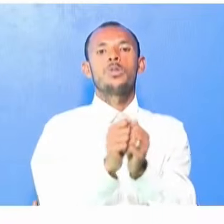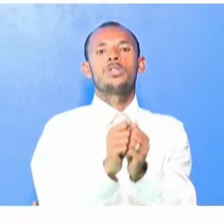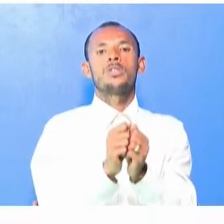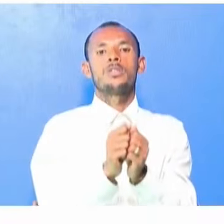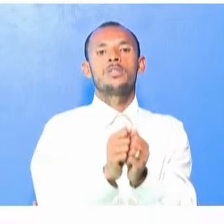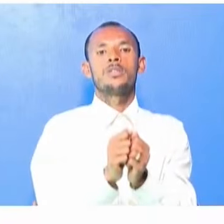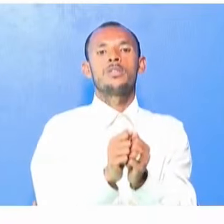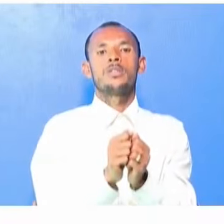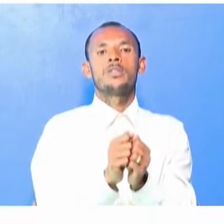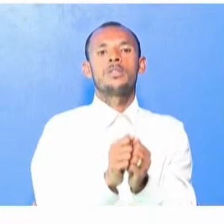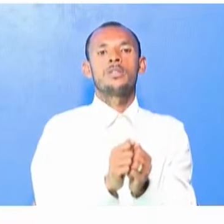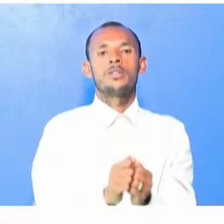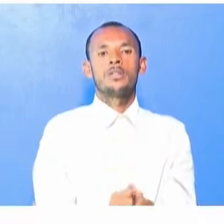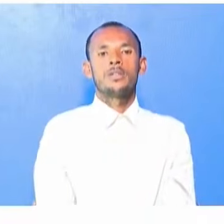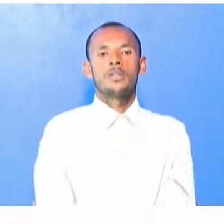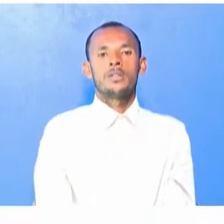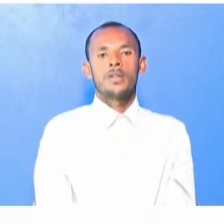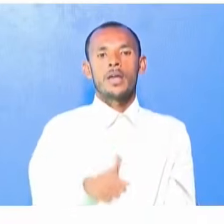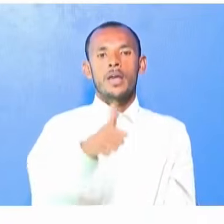a numeral